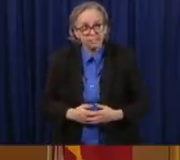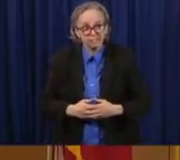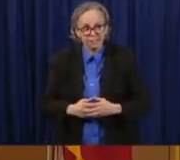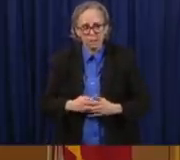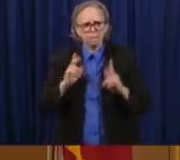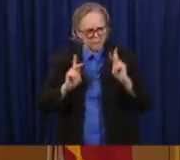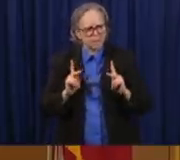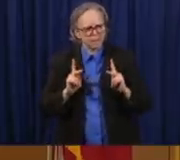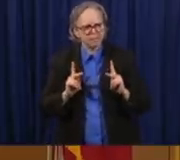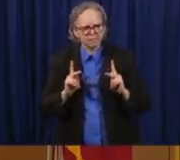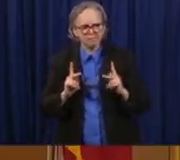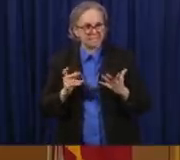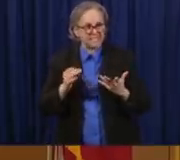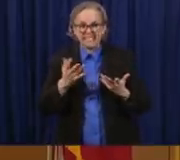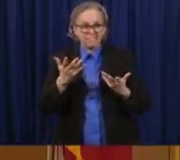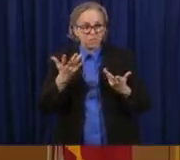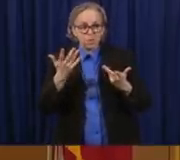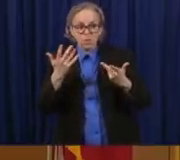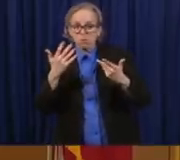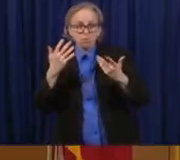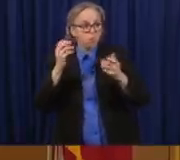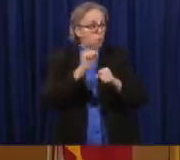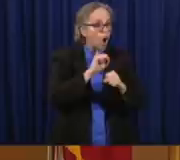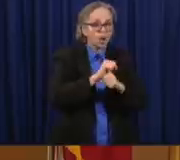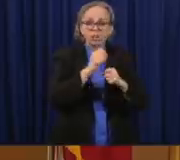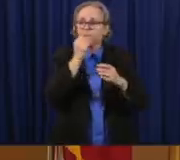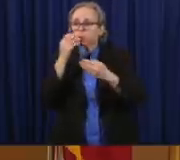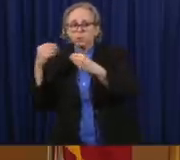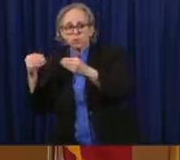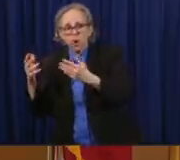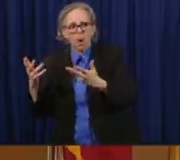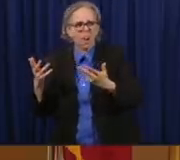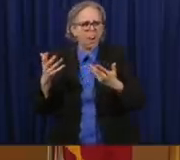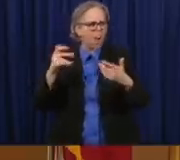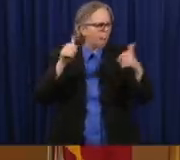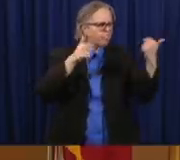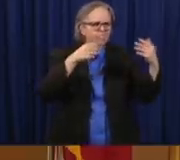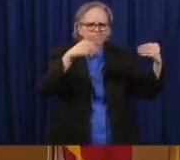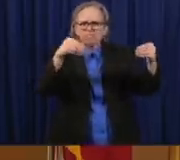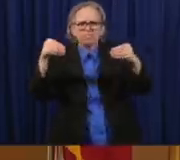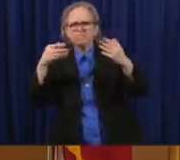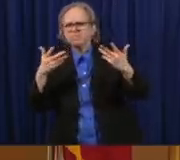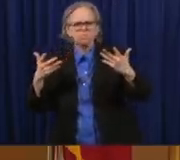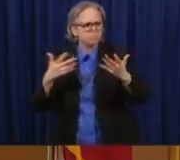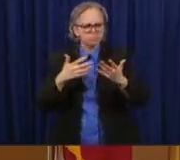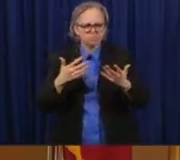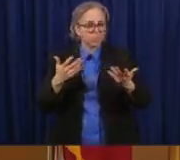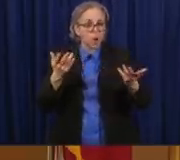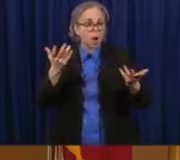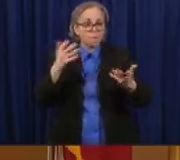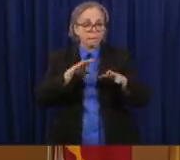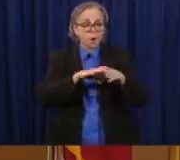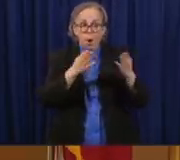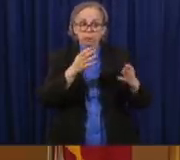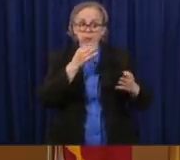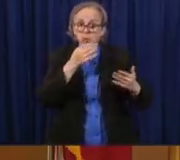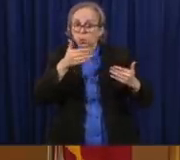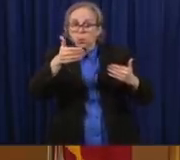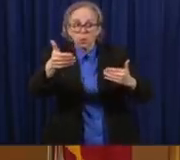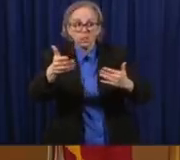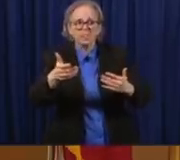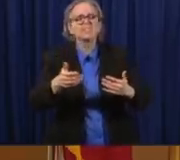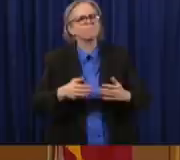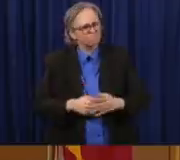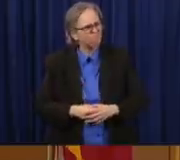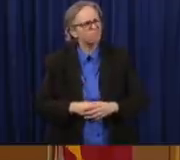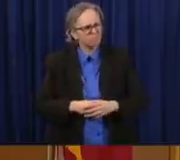the groceries, work in other retail that's open now, and then the retail that will open in the future, wear these as